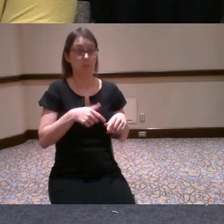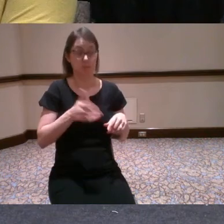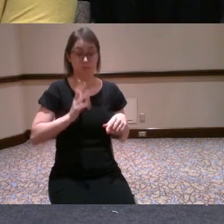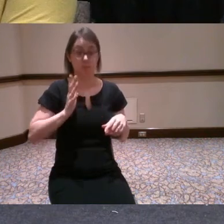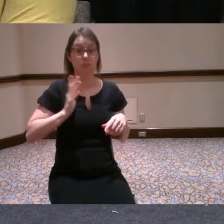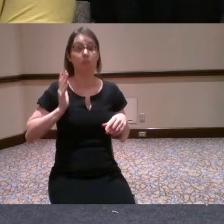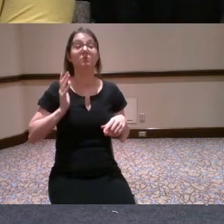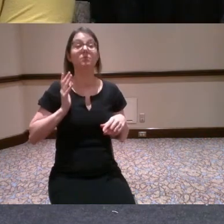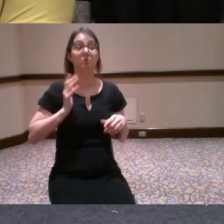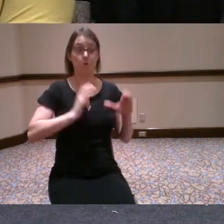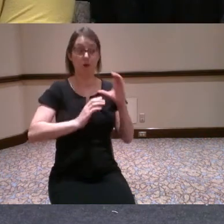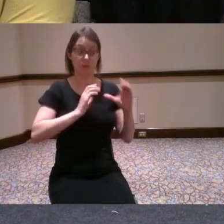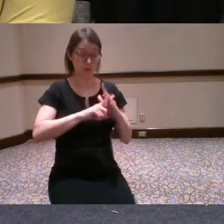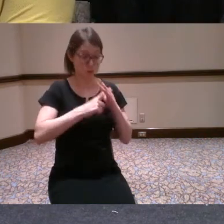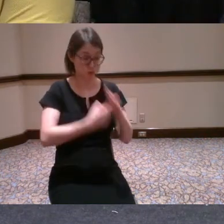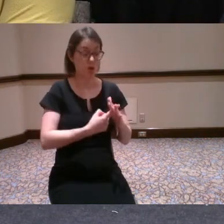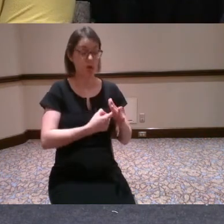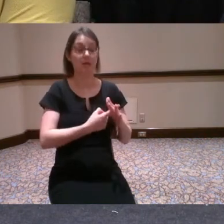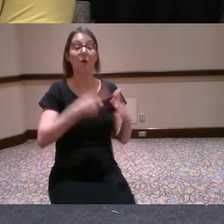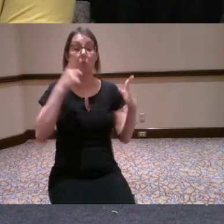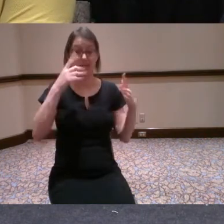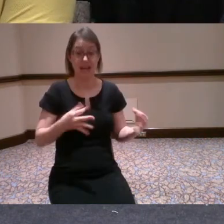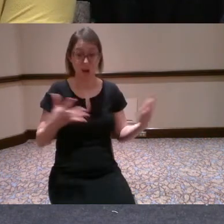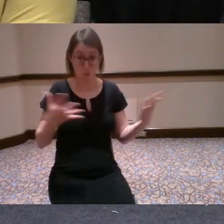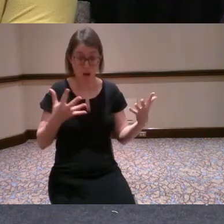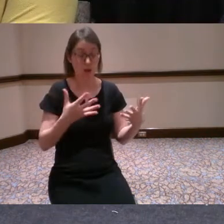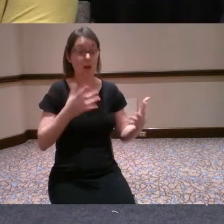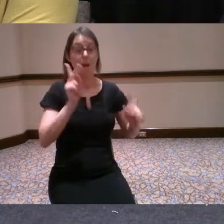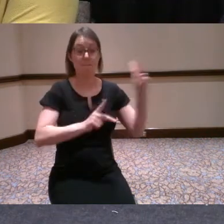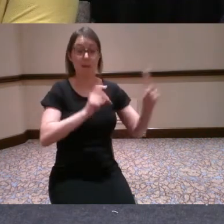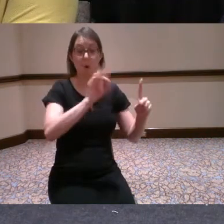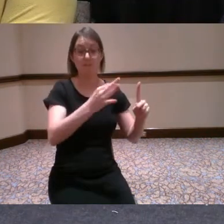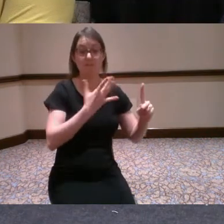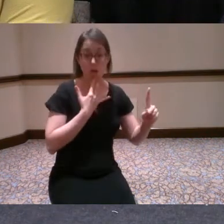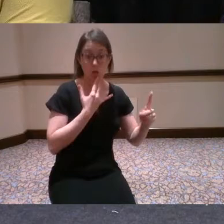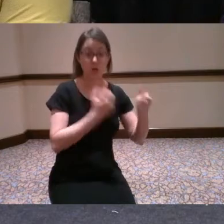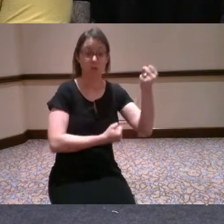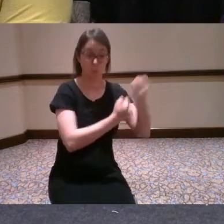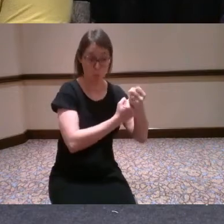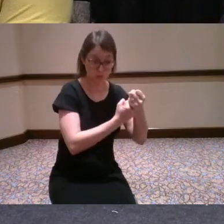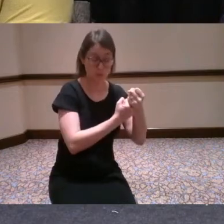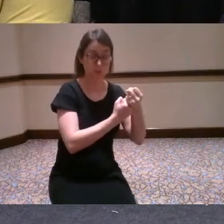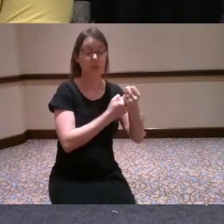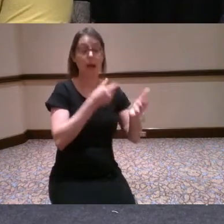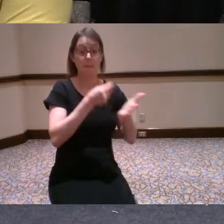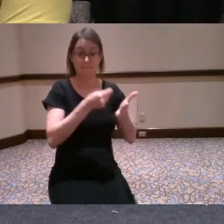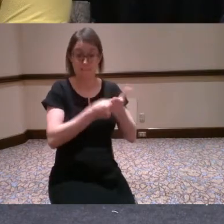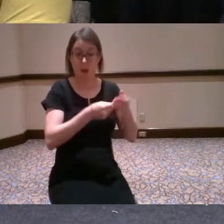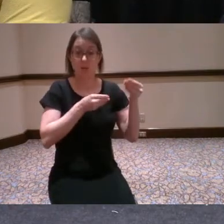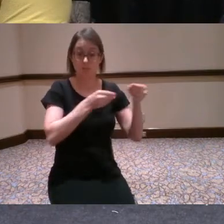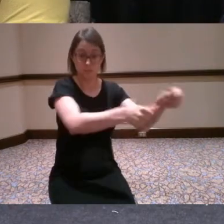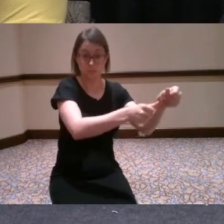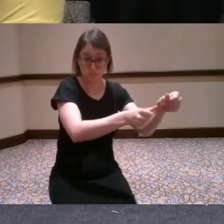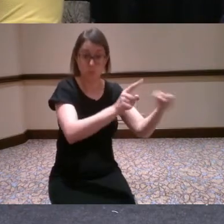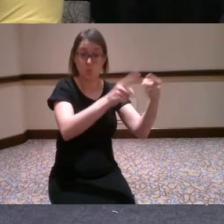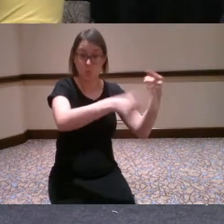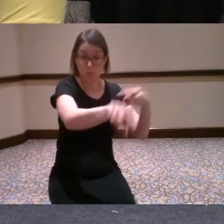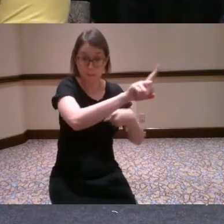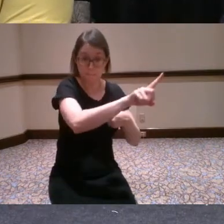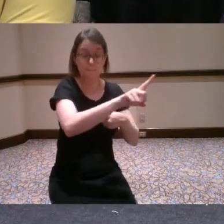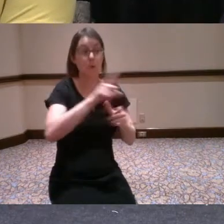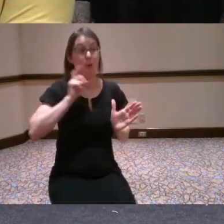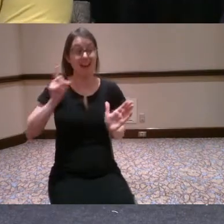financially support people of color, to put money into the pockets of people of color, acknowledging the